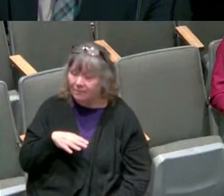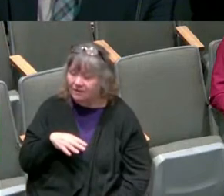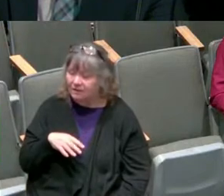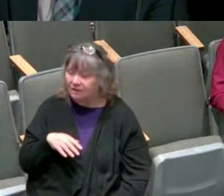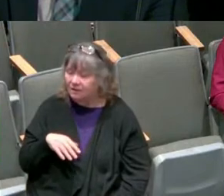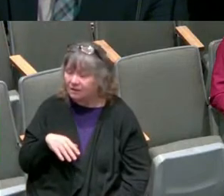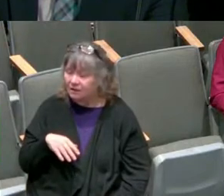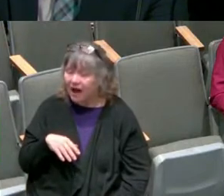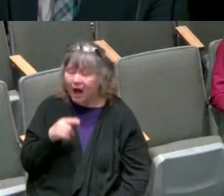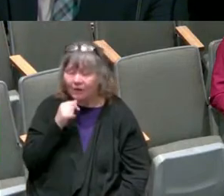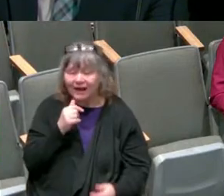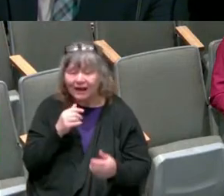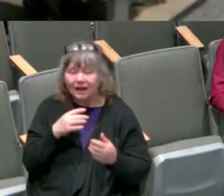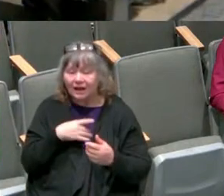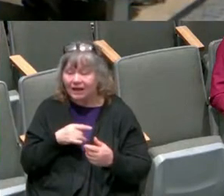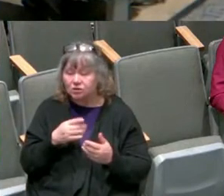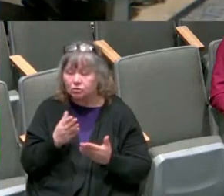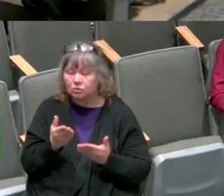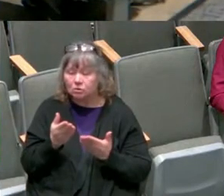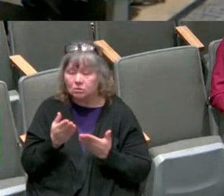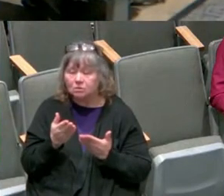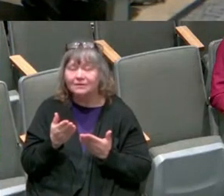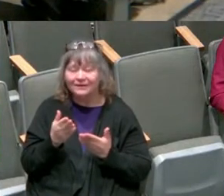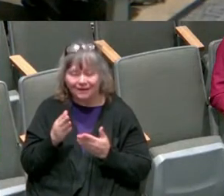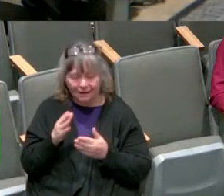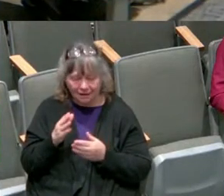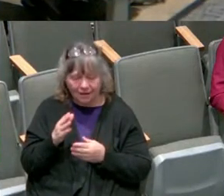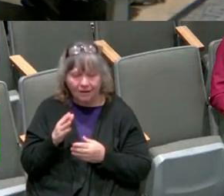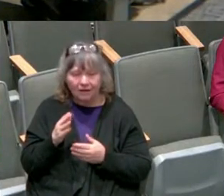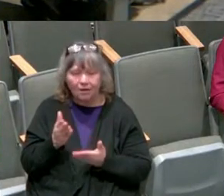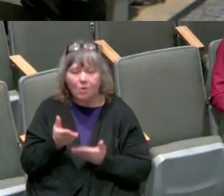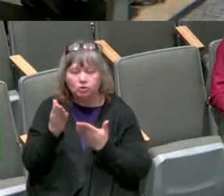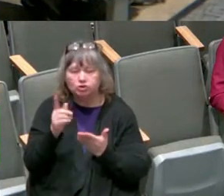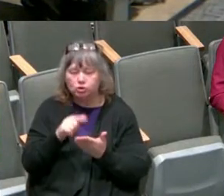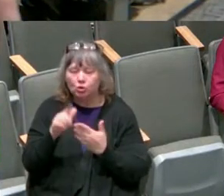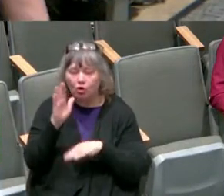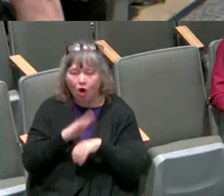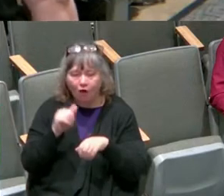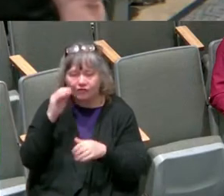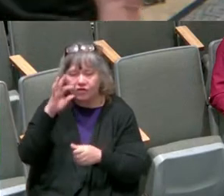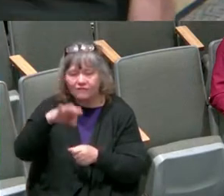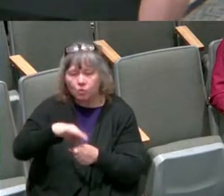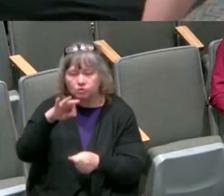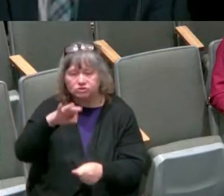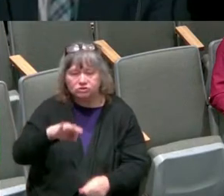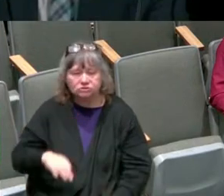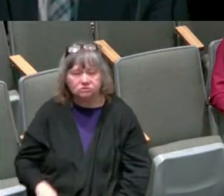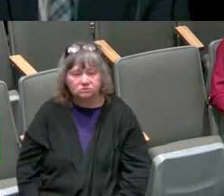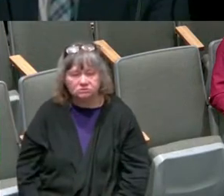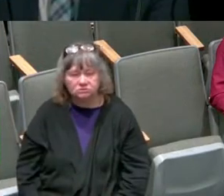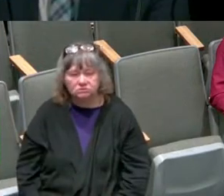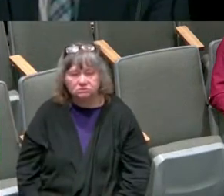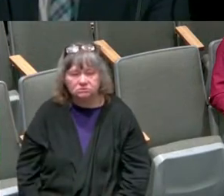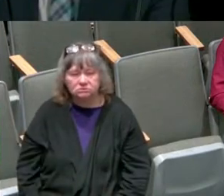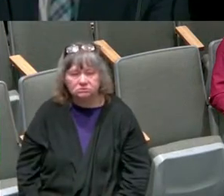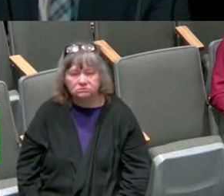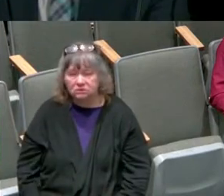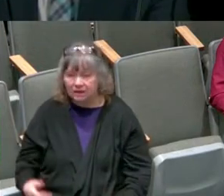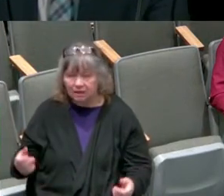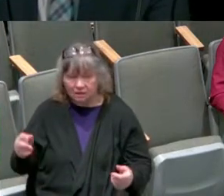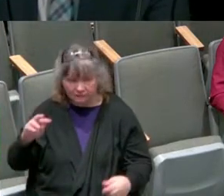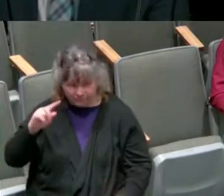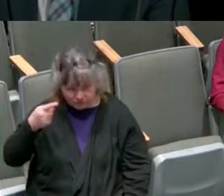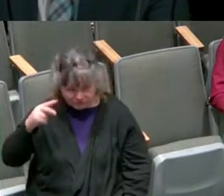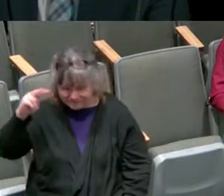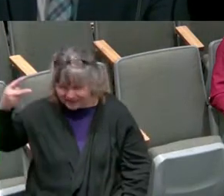Alexander I'd like to make a motion to move the vote okay listen one second